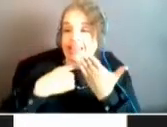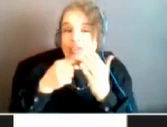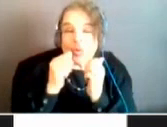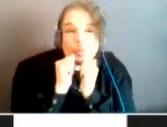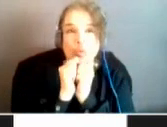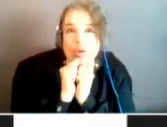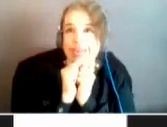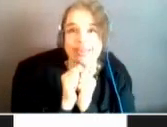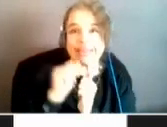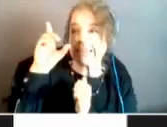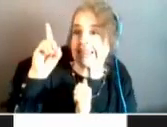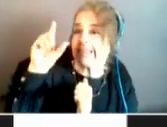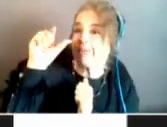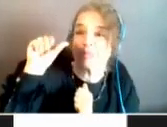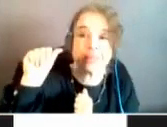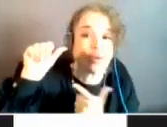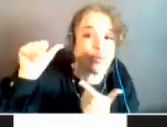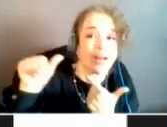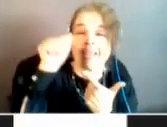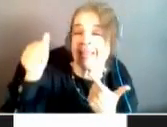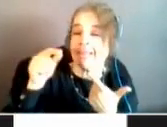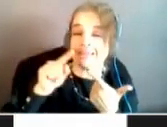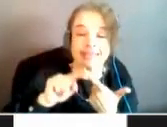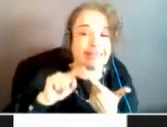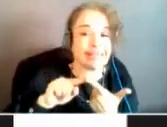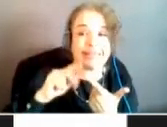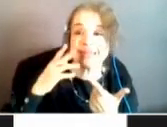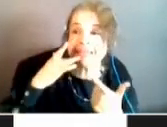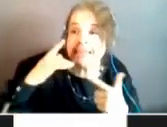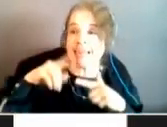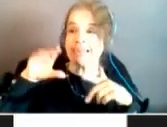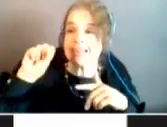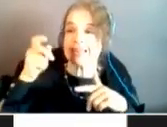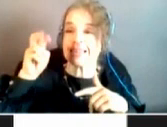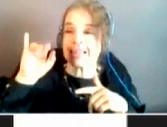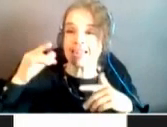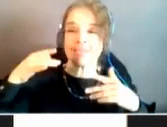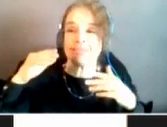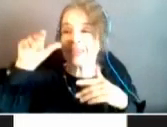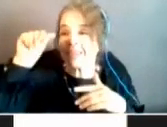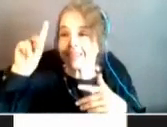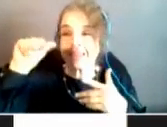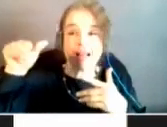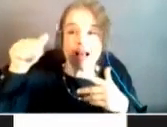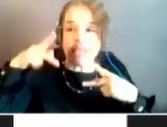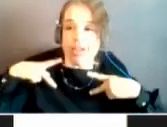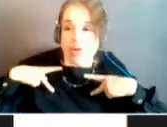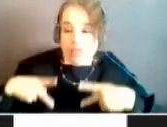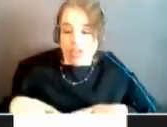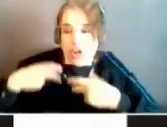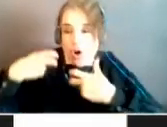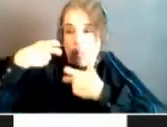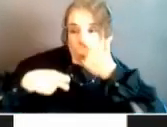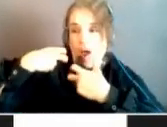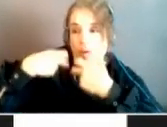know, disabilities, whether it's sensory disabilities or, you know, other physical problems,